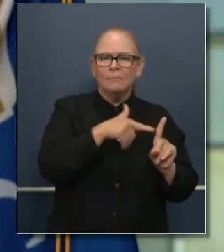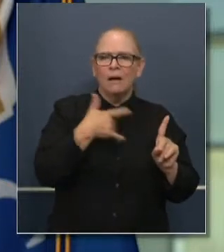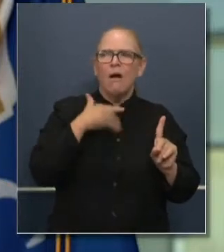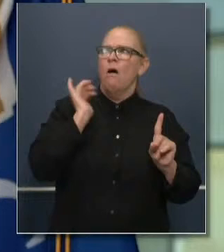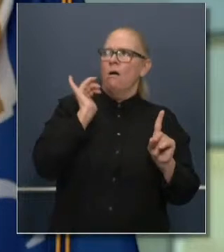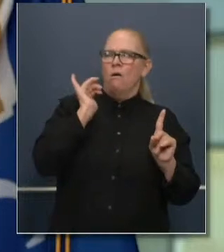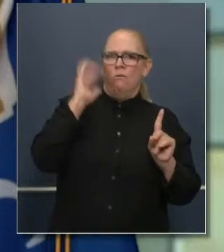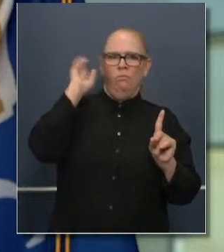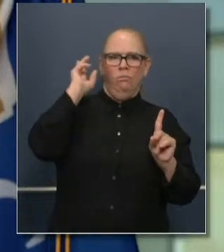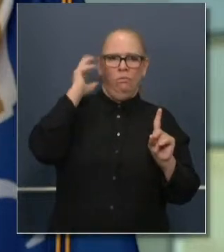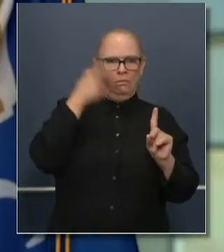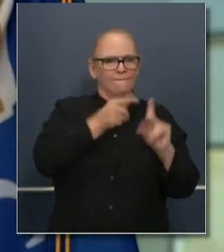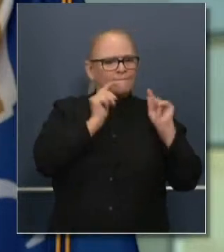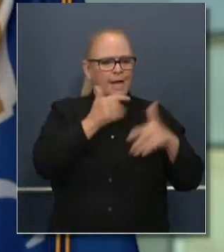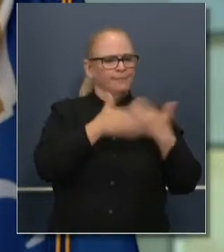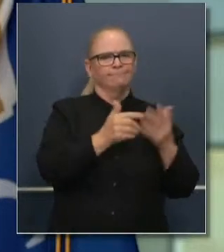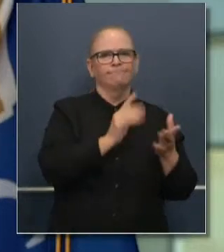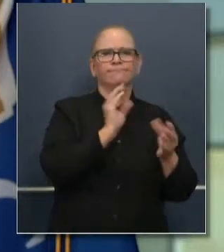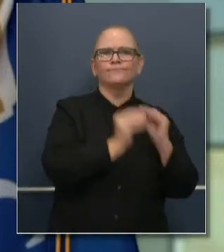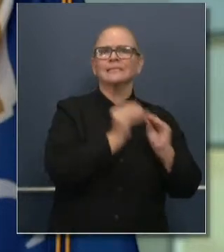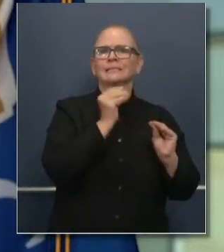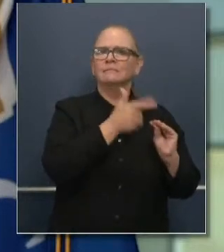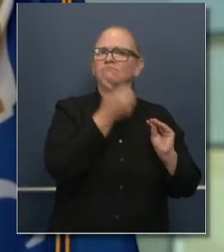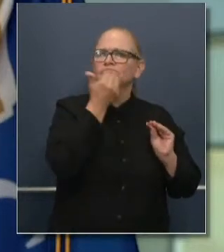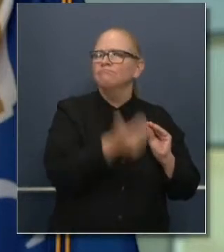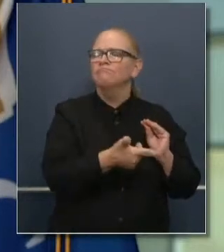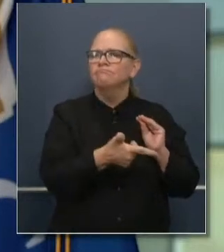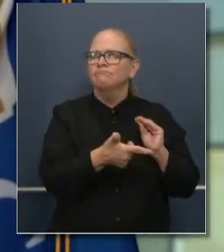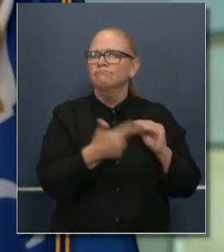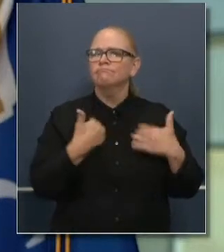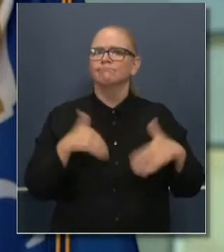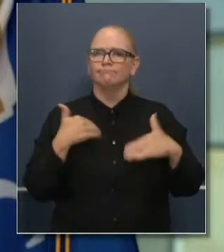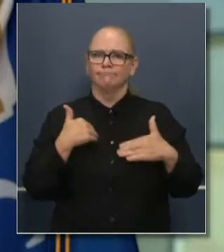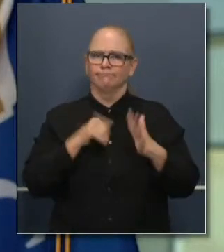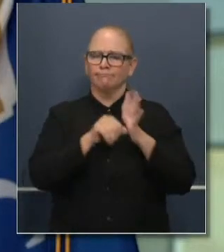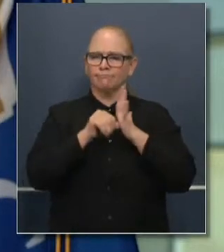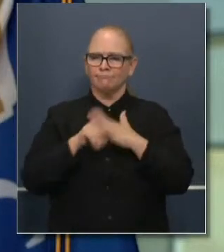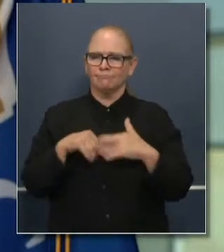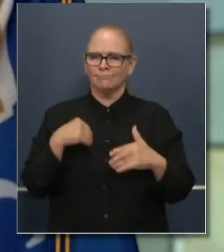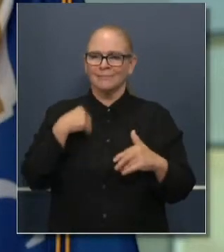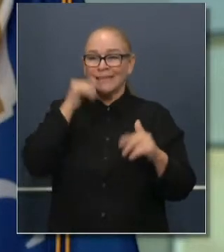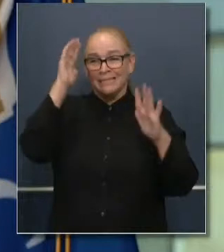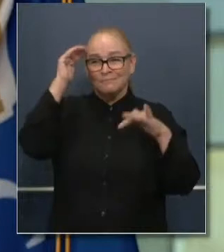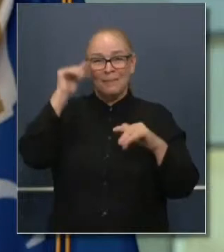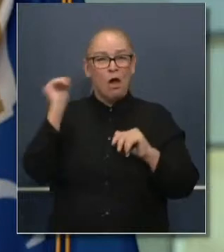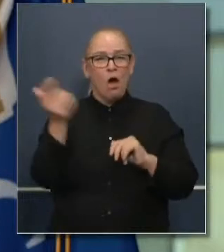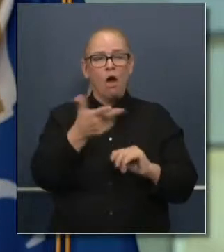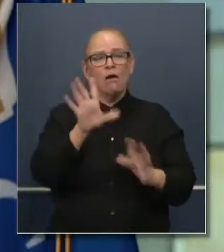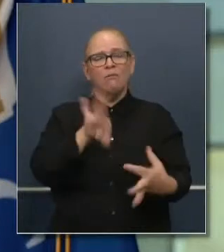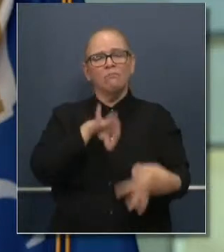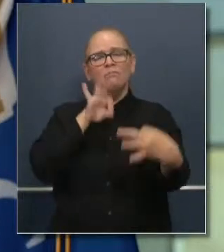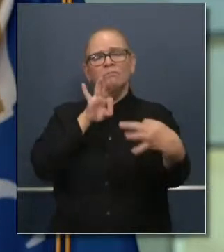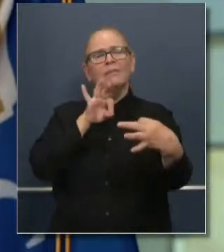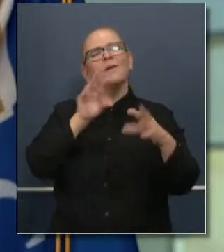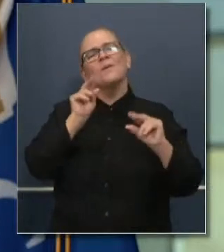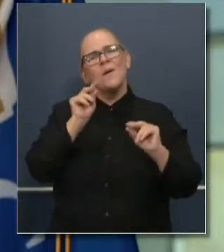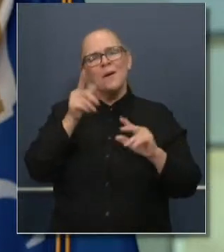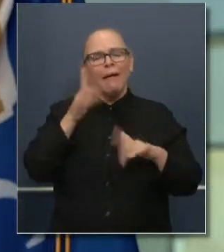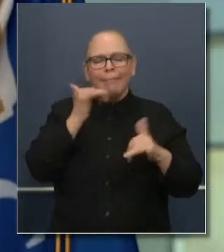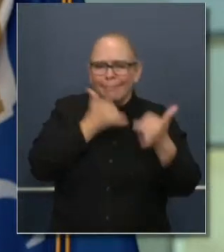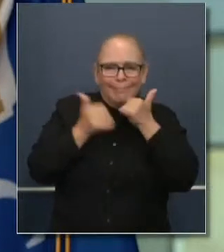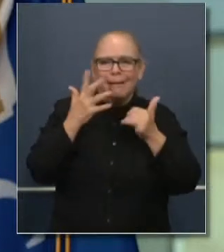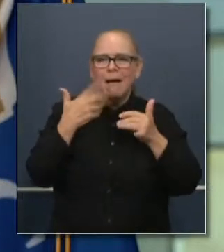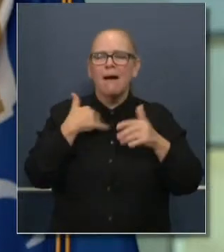recognize that perfect rarely is on the menu. And people are doing their best under